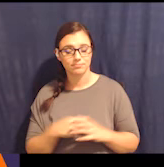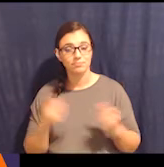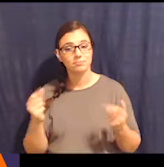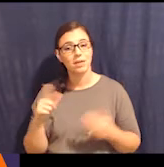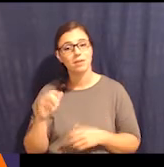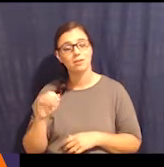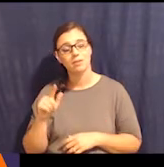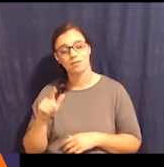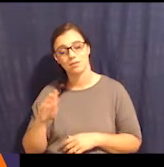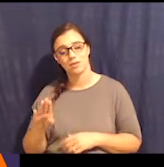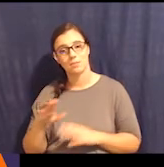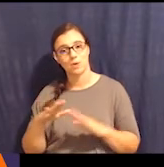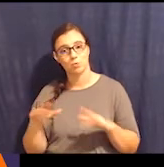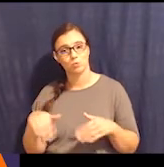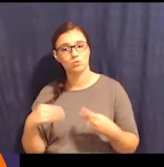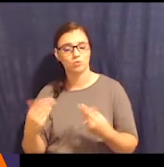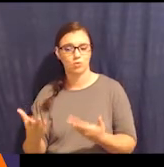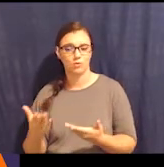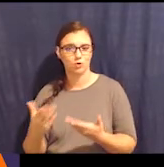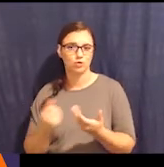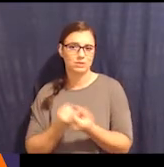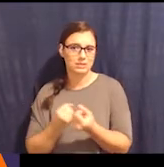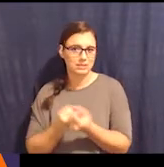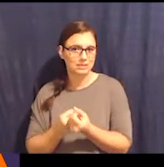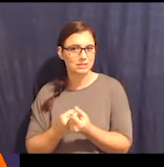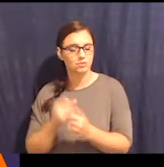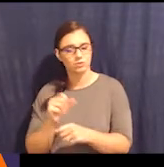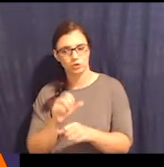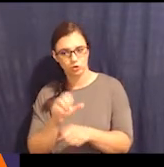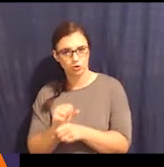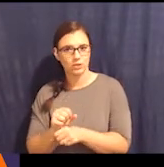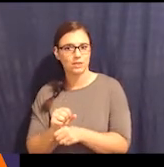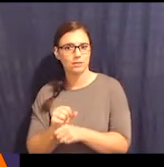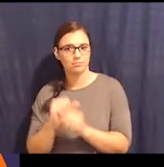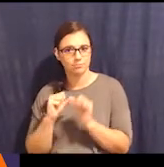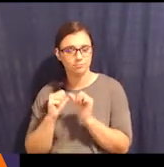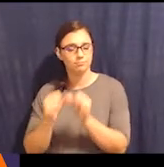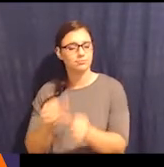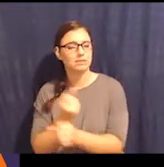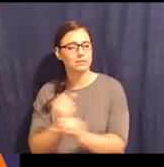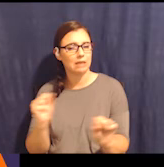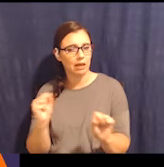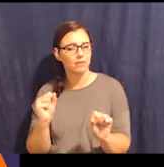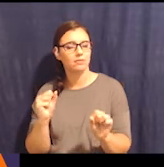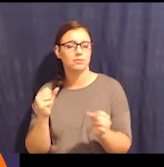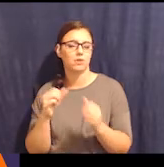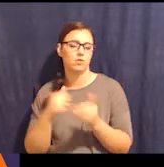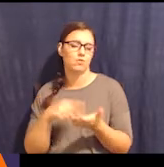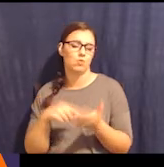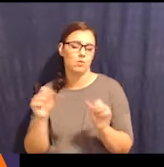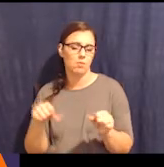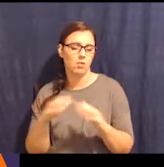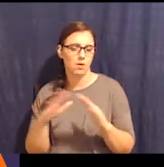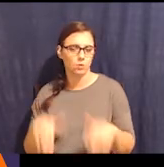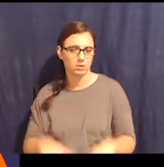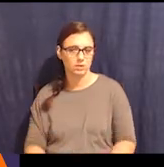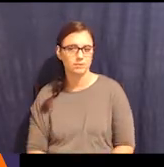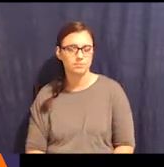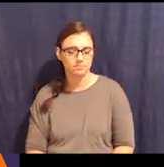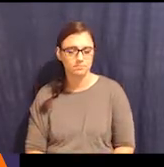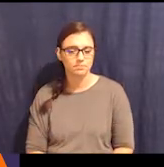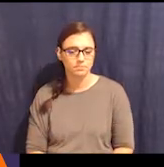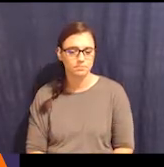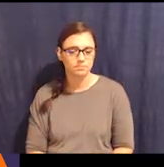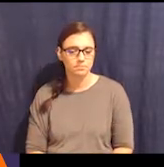sustaining safe, decent, and affordable housing. Respite care and Warmlines are other ways that peers